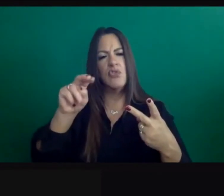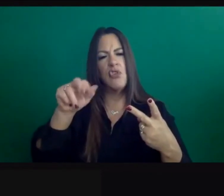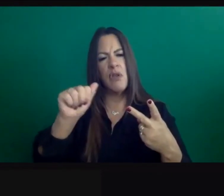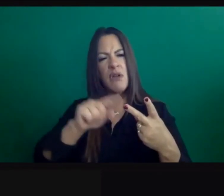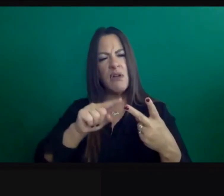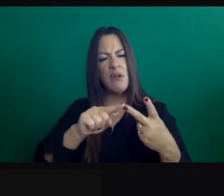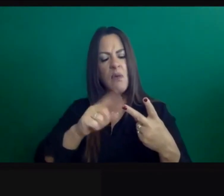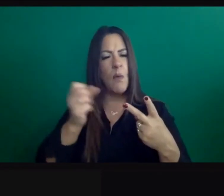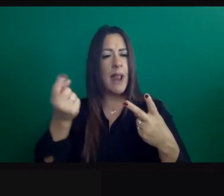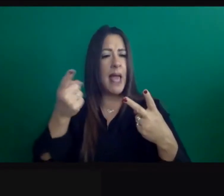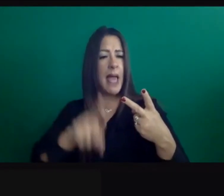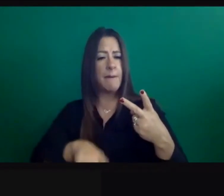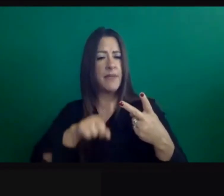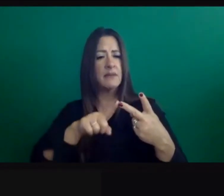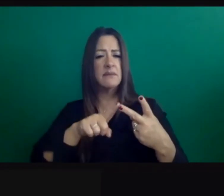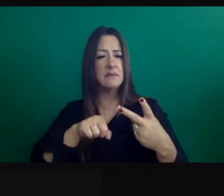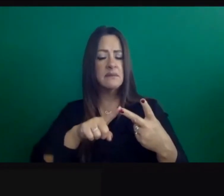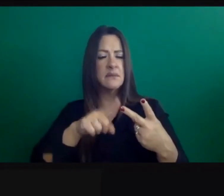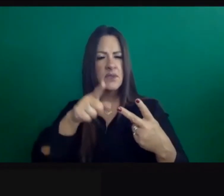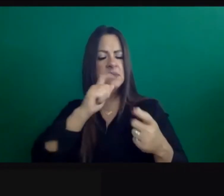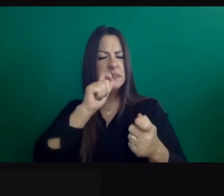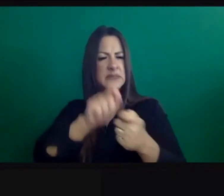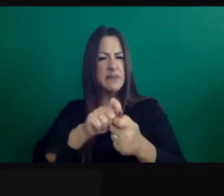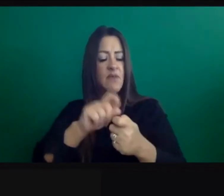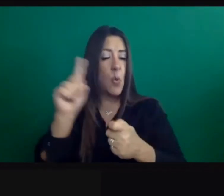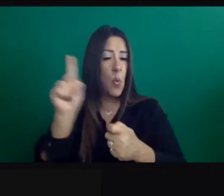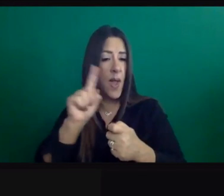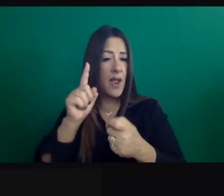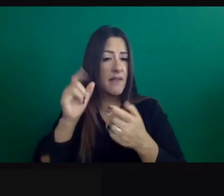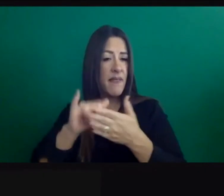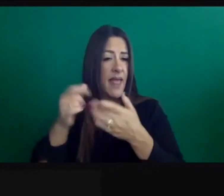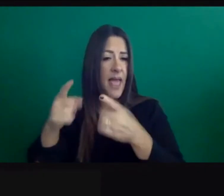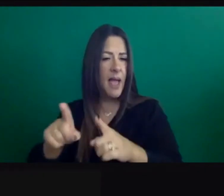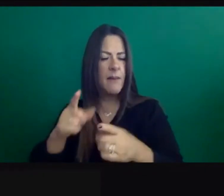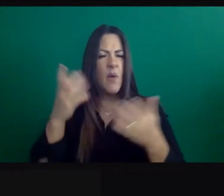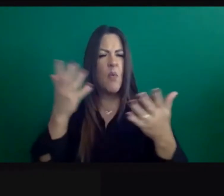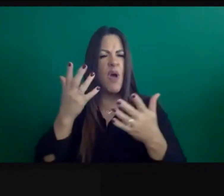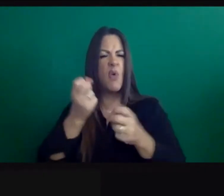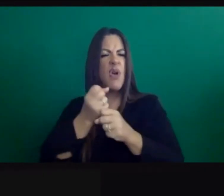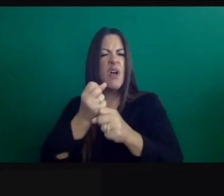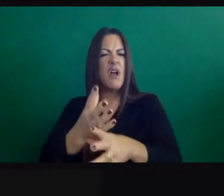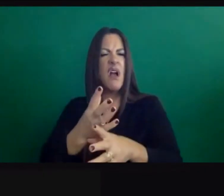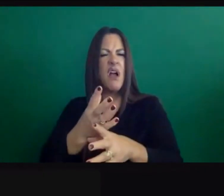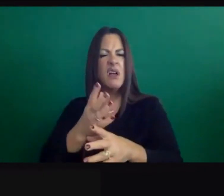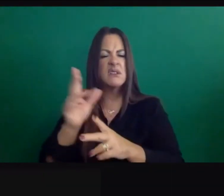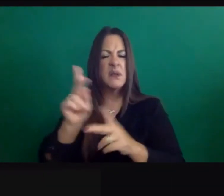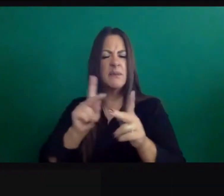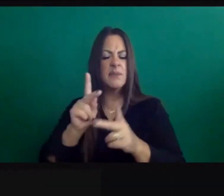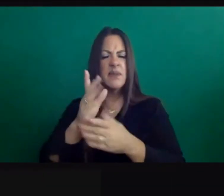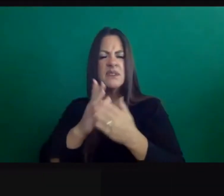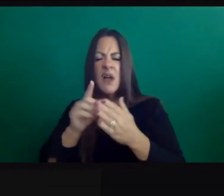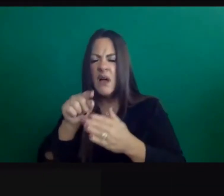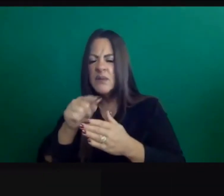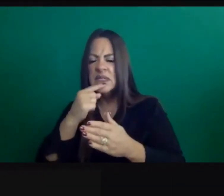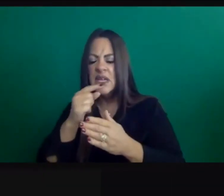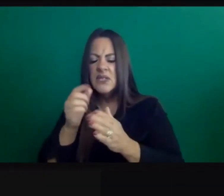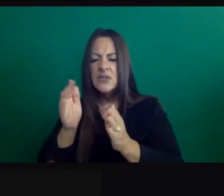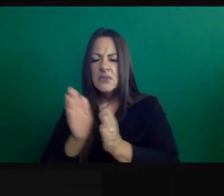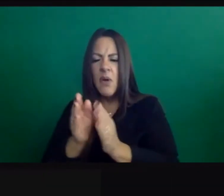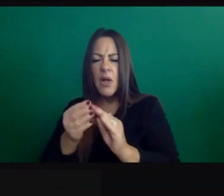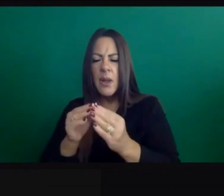is potentially site specific? You know, like what could cause just those adverse reactions at that